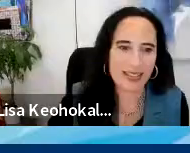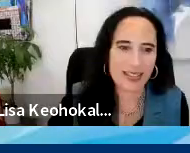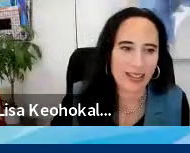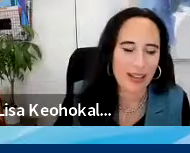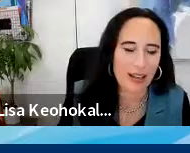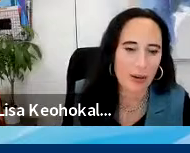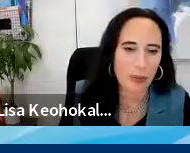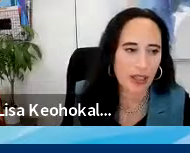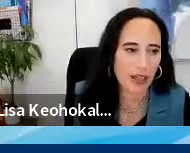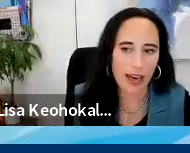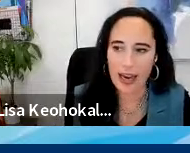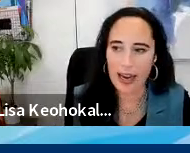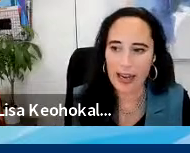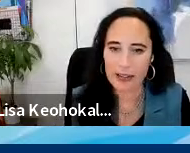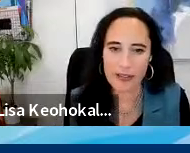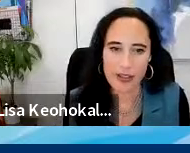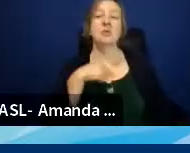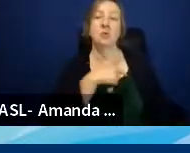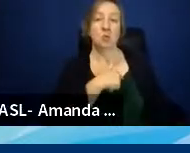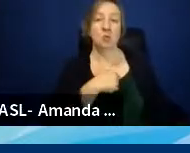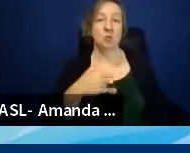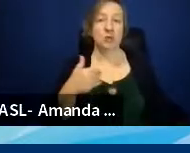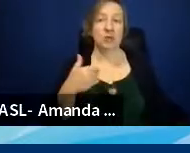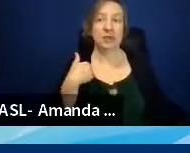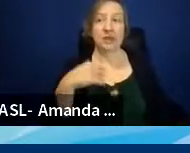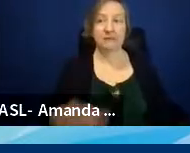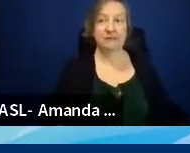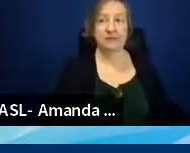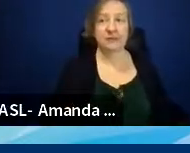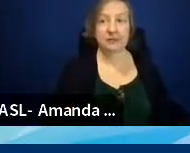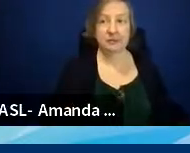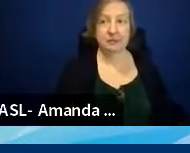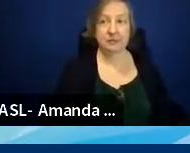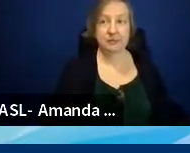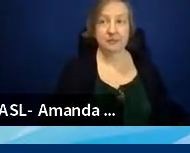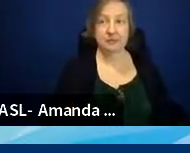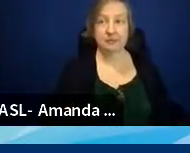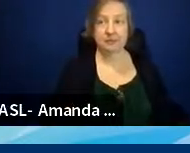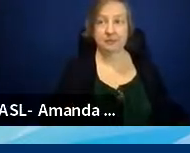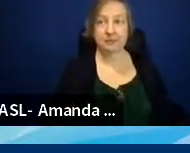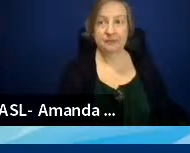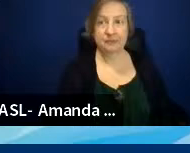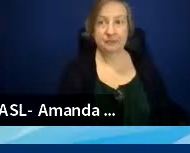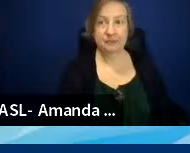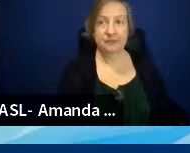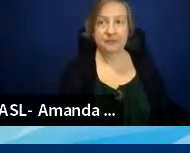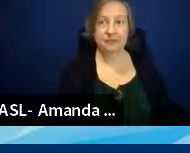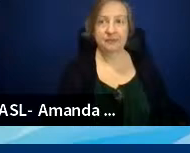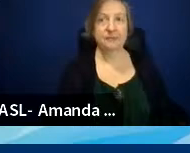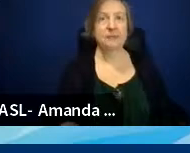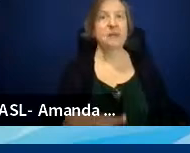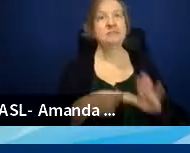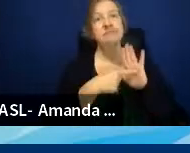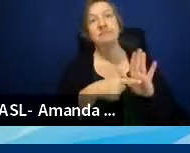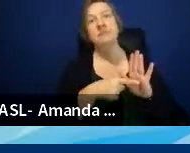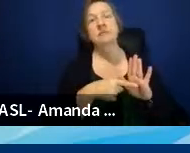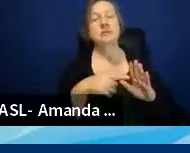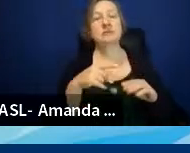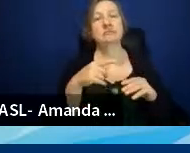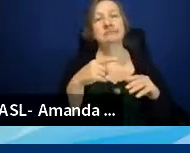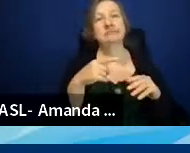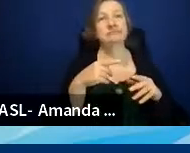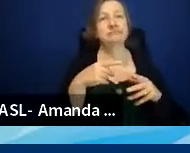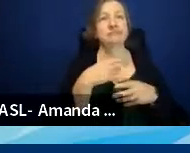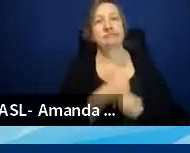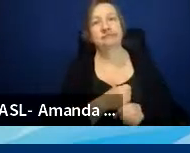All right. We have a snapshot of the draft supplemental environmental impact statement. I think this will also